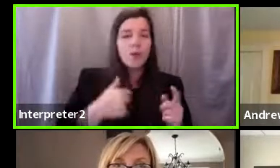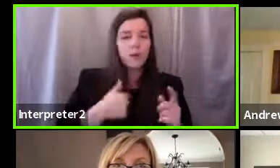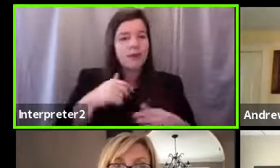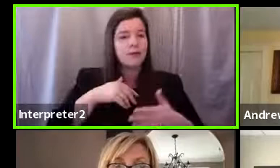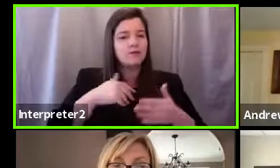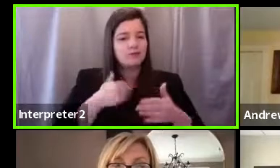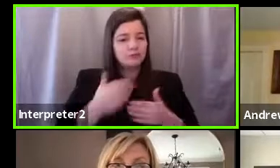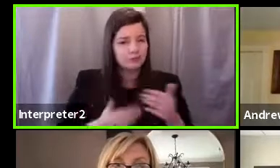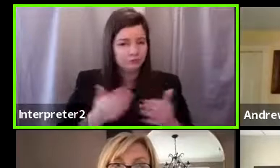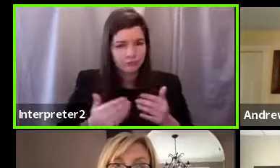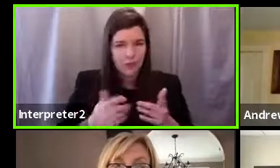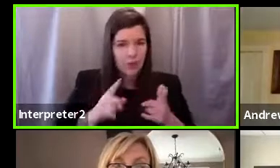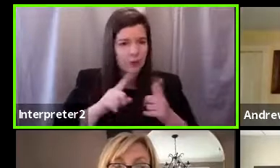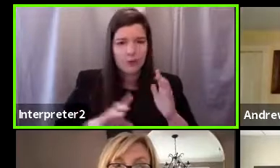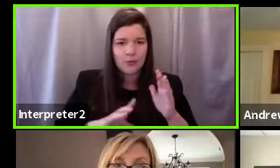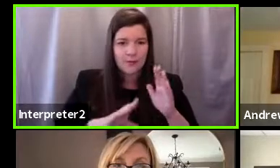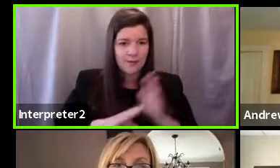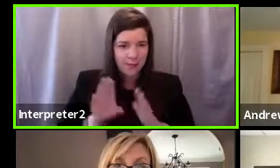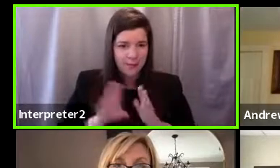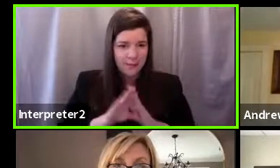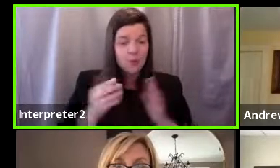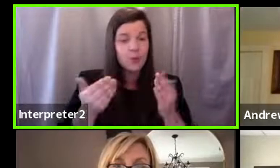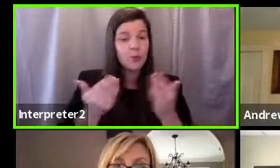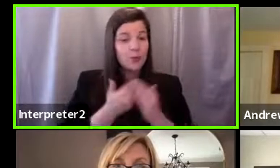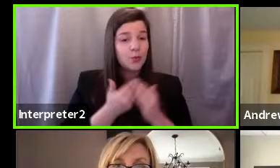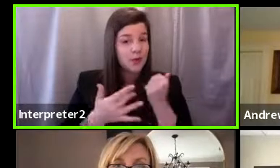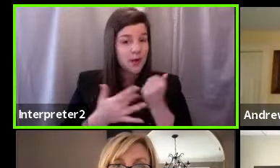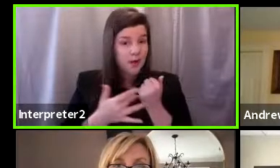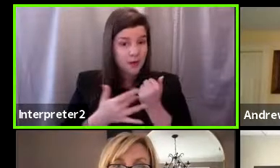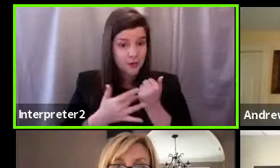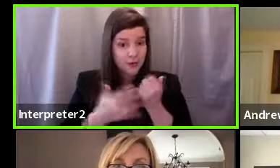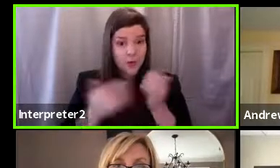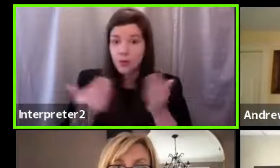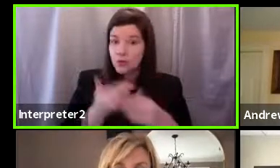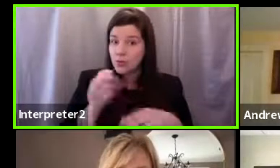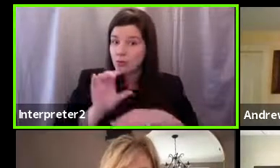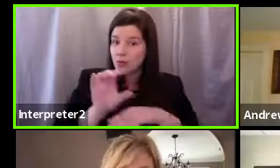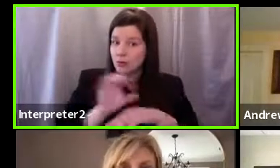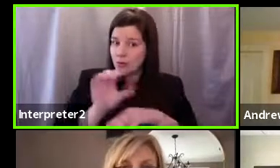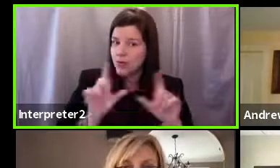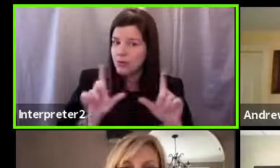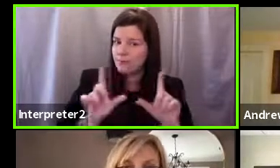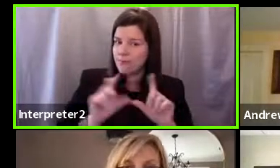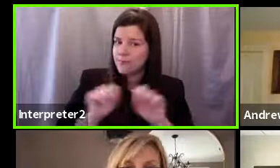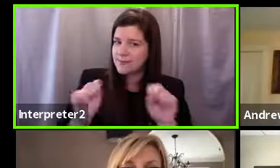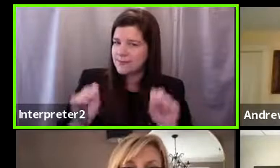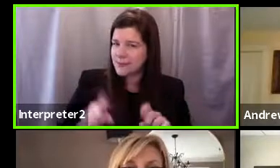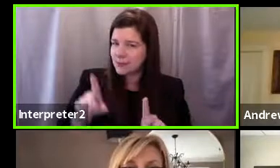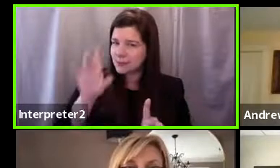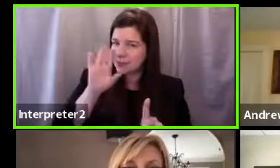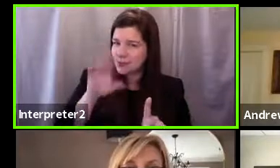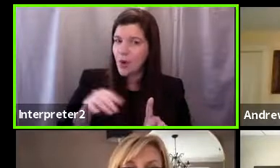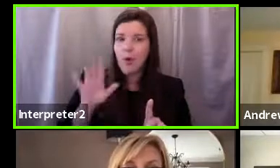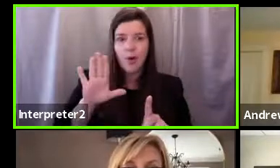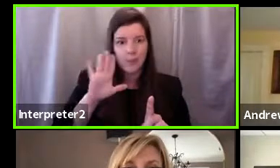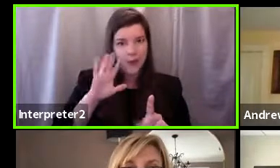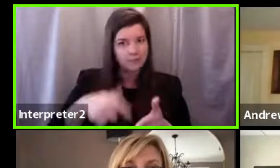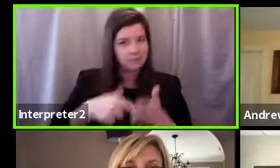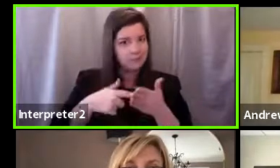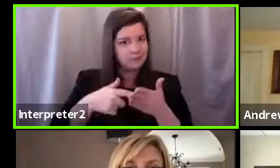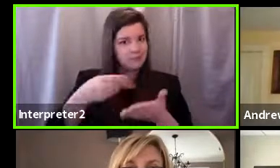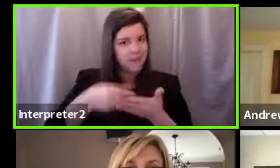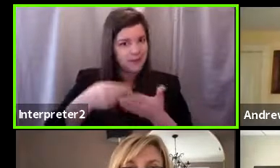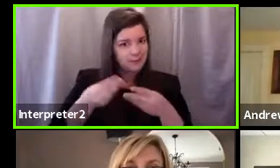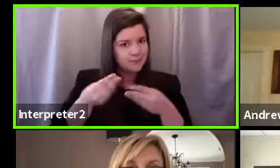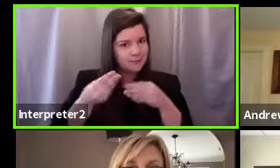a new technology, a new computerized licensing system, and that will cost money. And